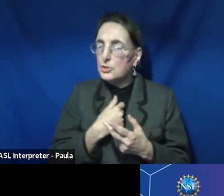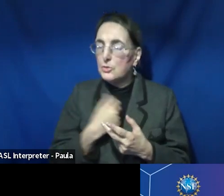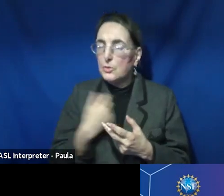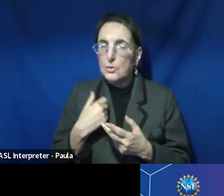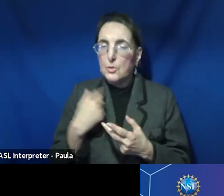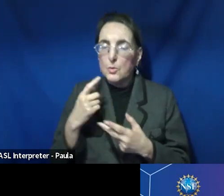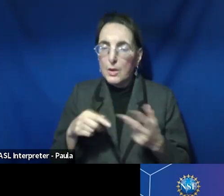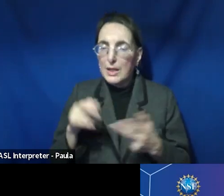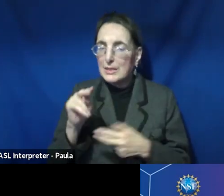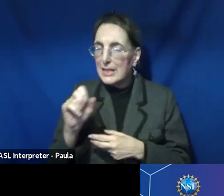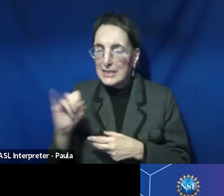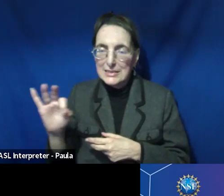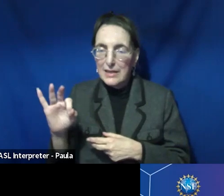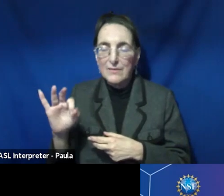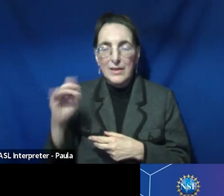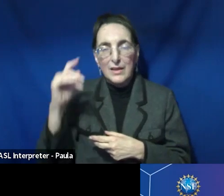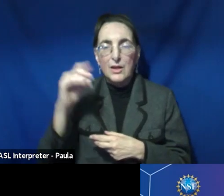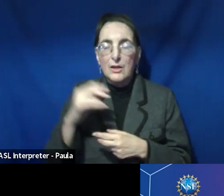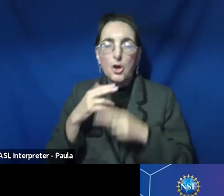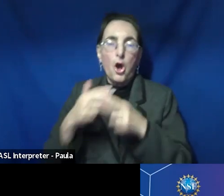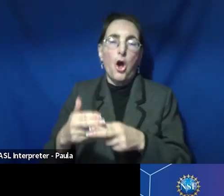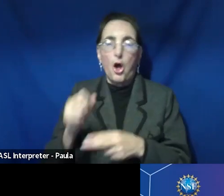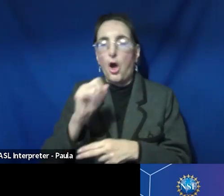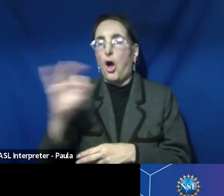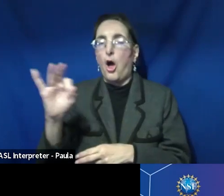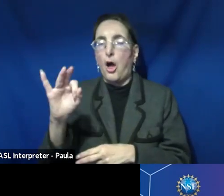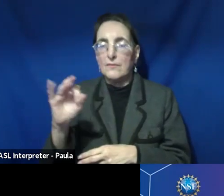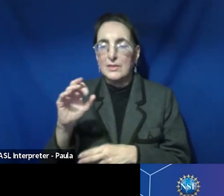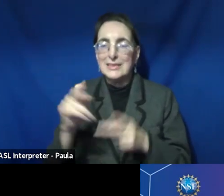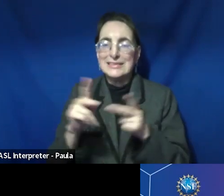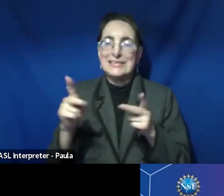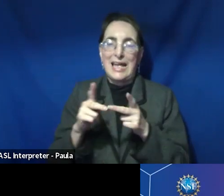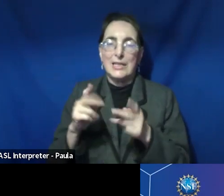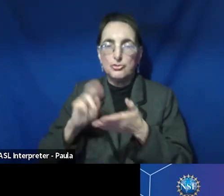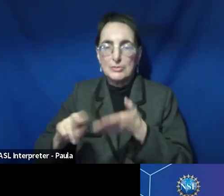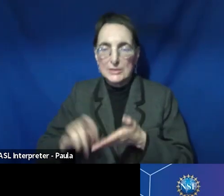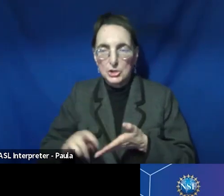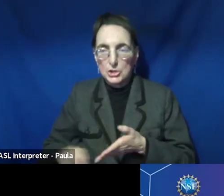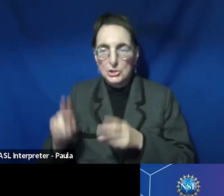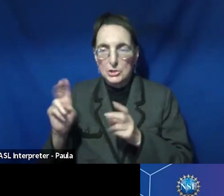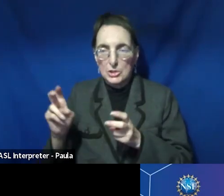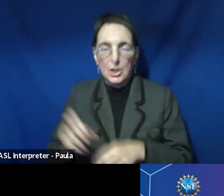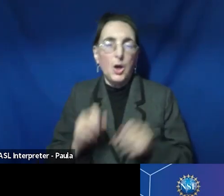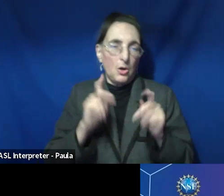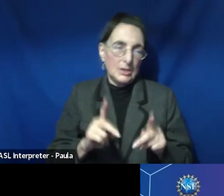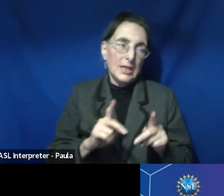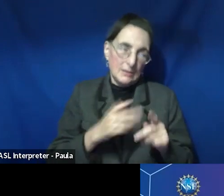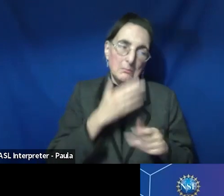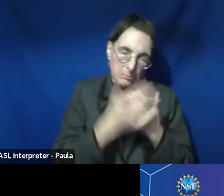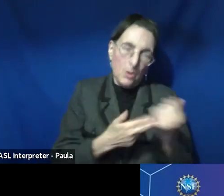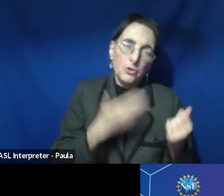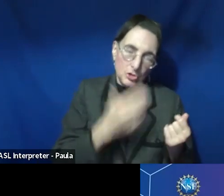what does NSF consider offsite research to be? Okay. So, and those are both very, very good questions,